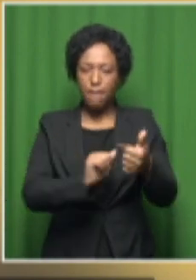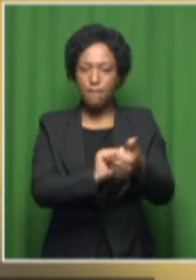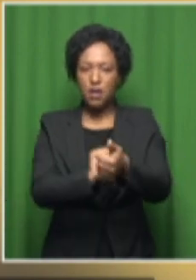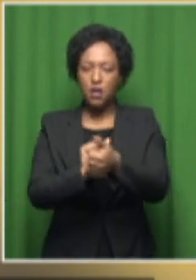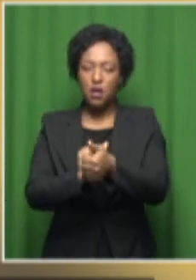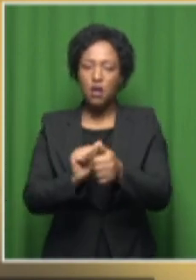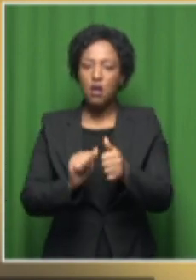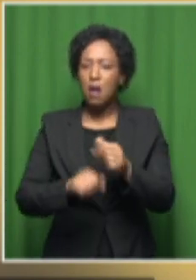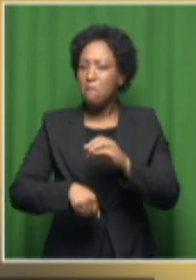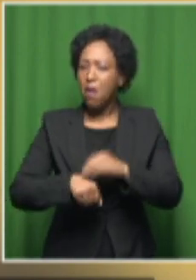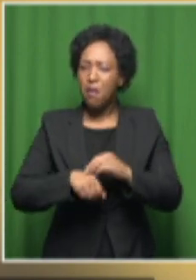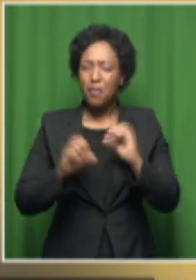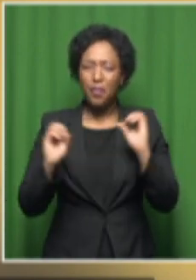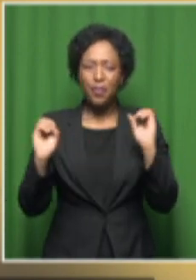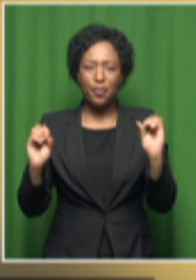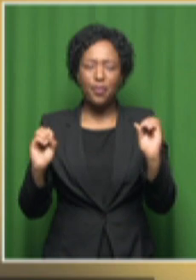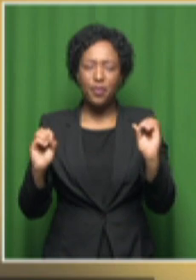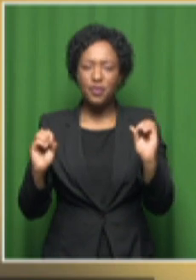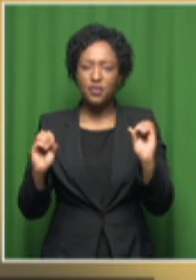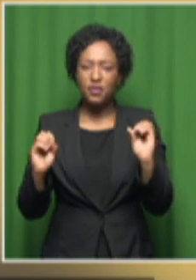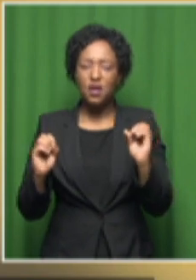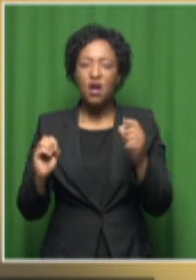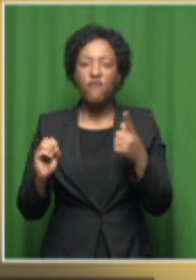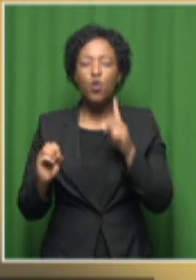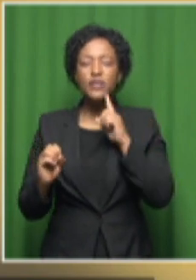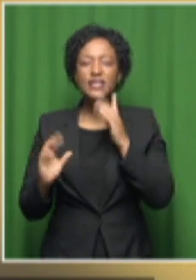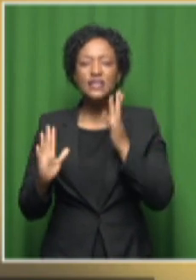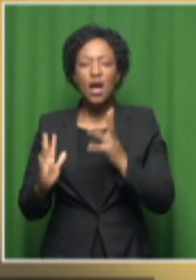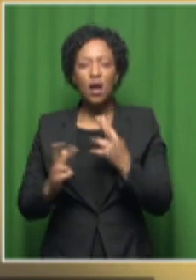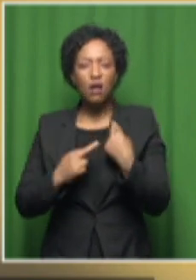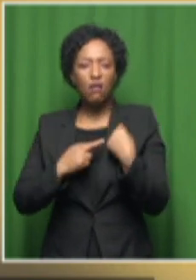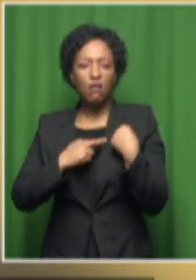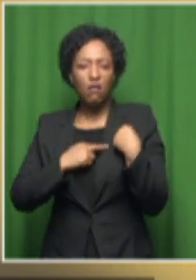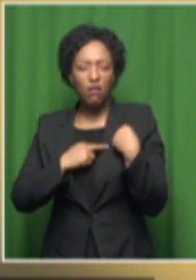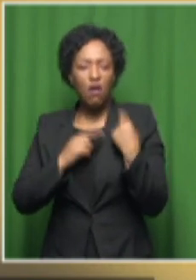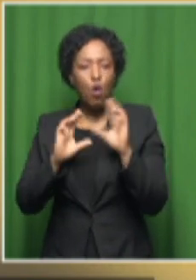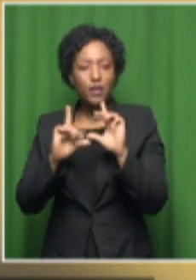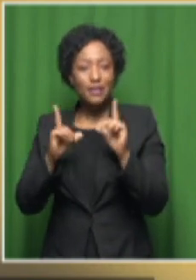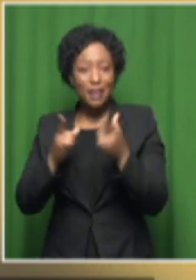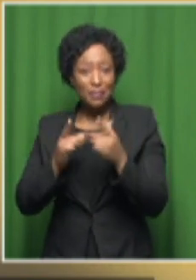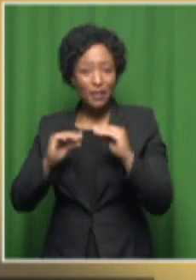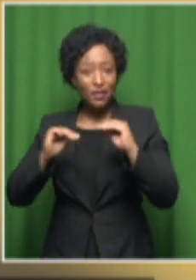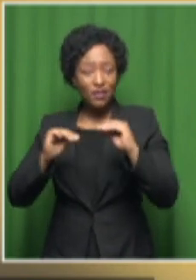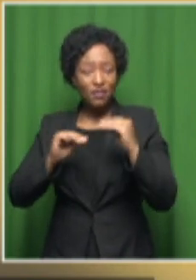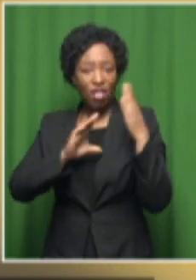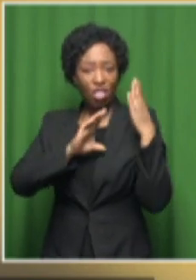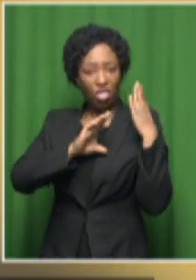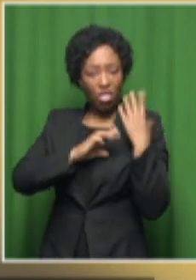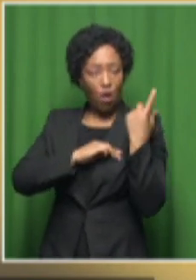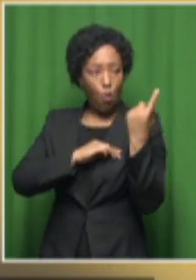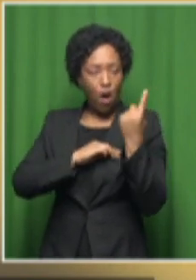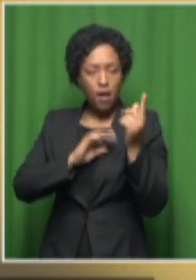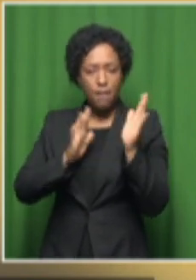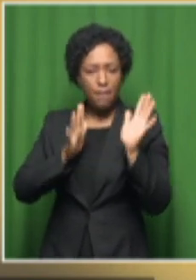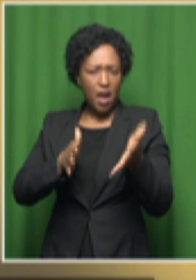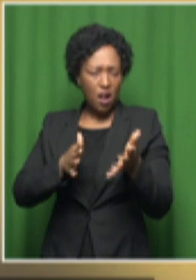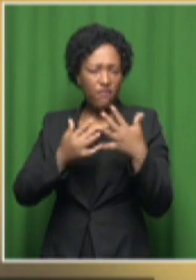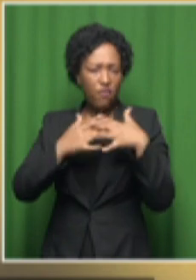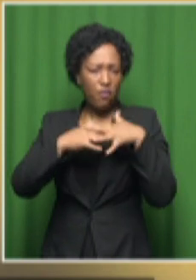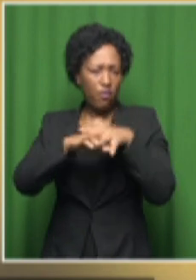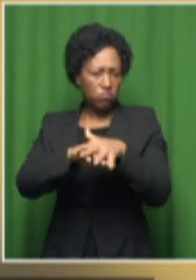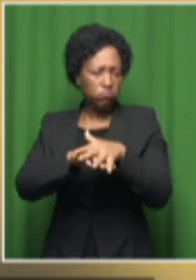problem just for the education department in terms of strengthening implementation.